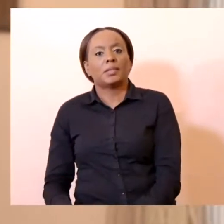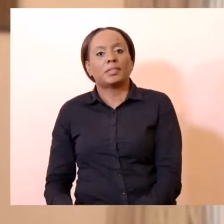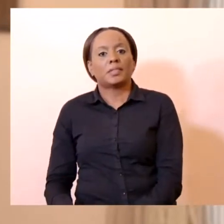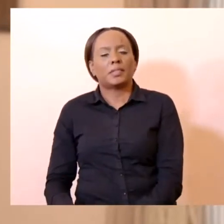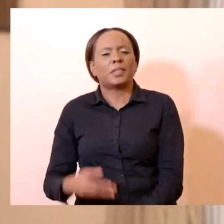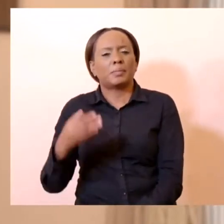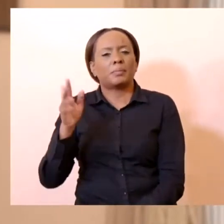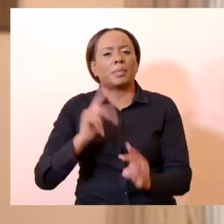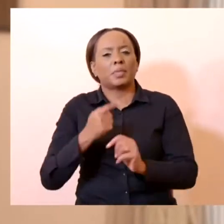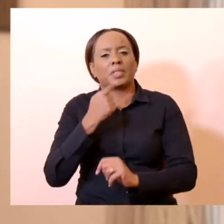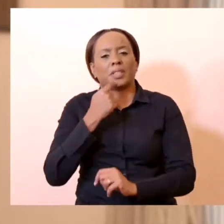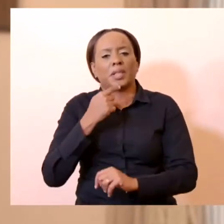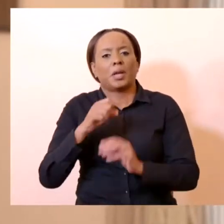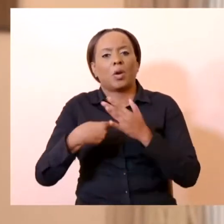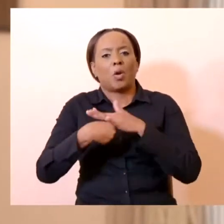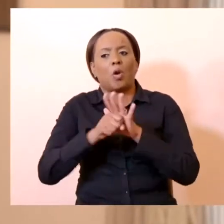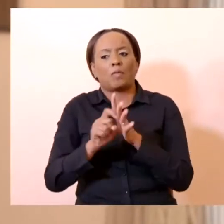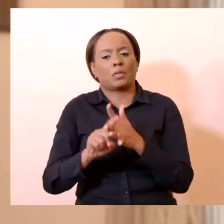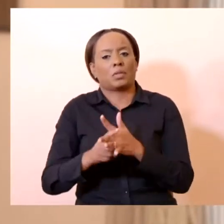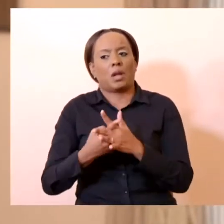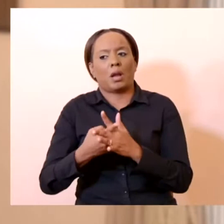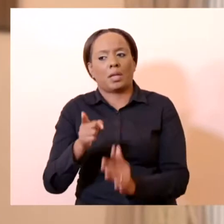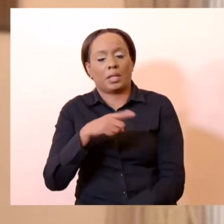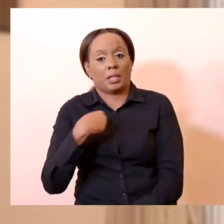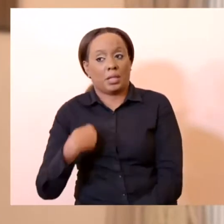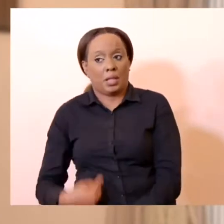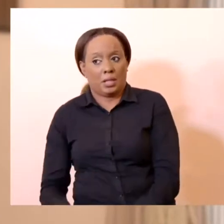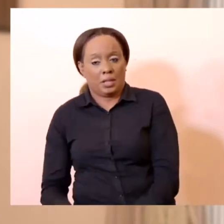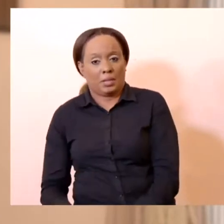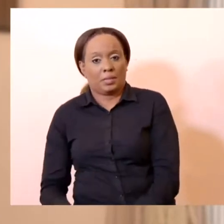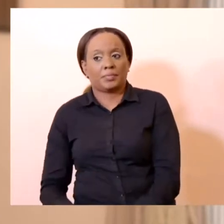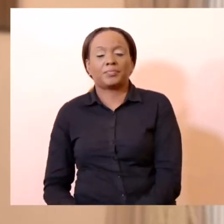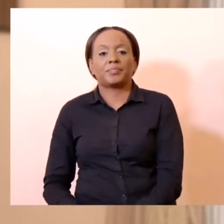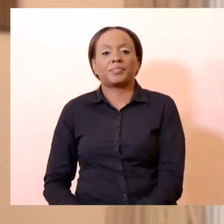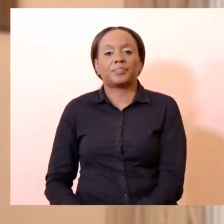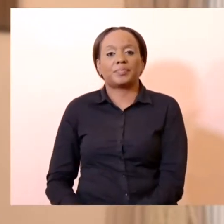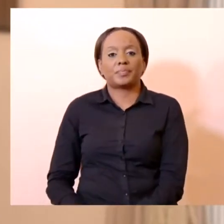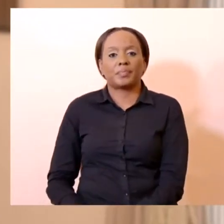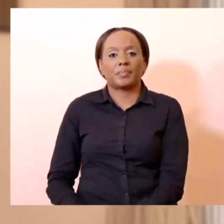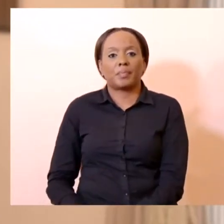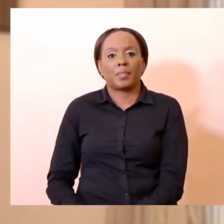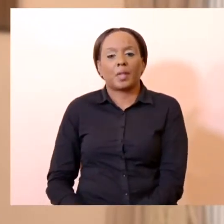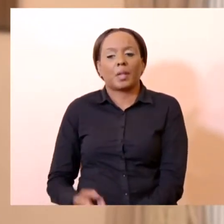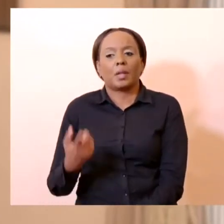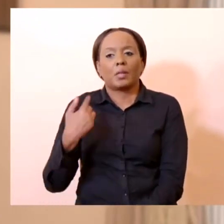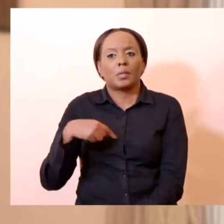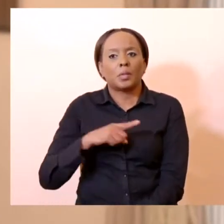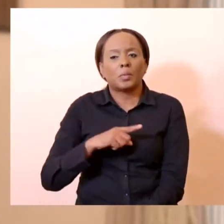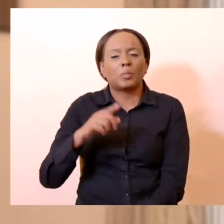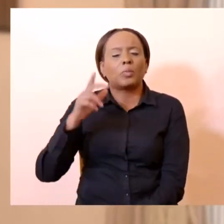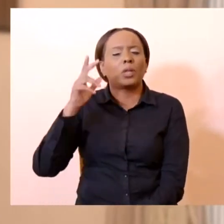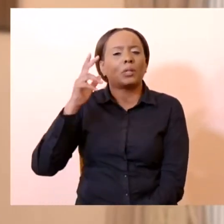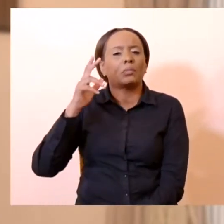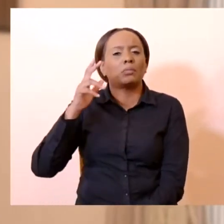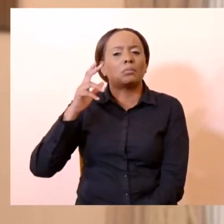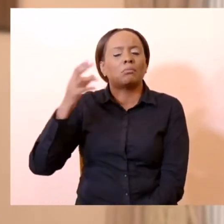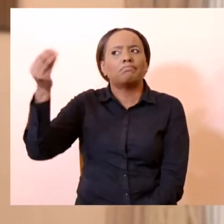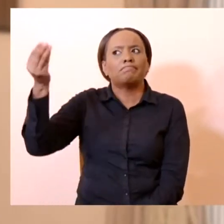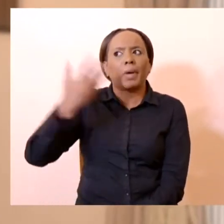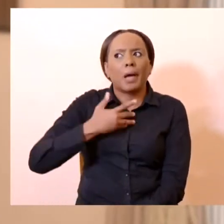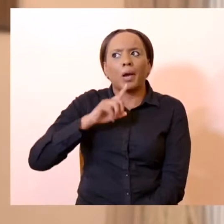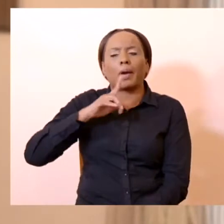supposed to have originated, it was shared as early as possible with